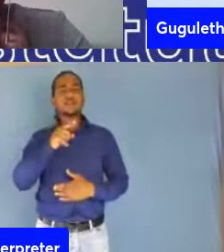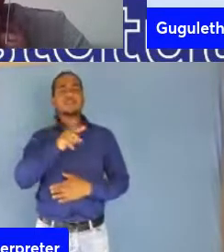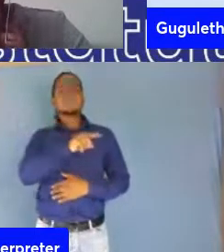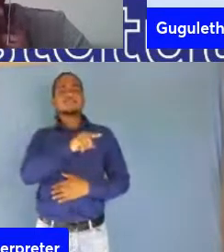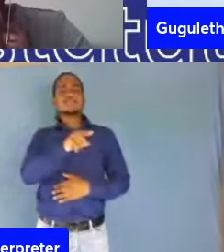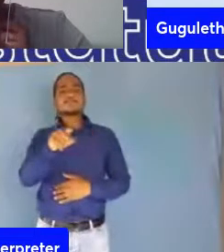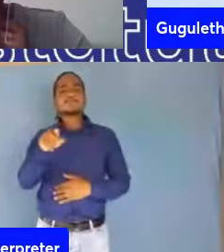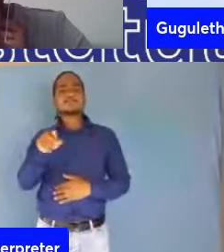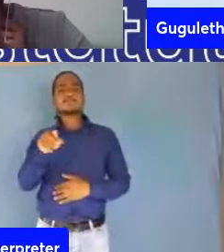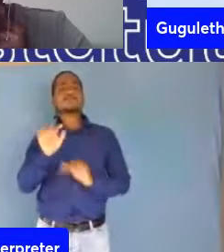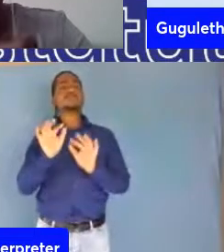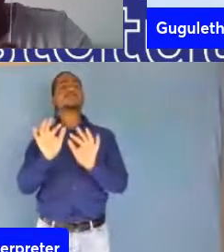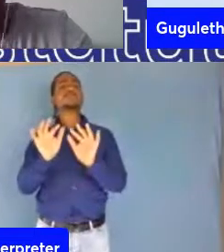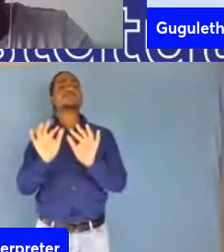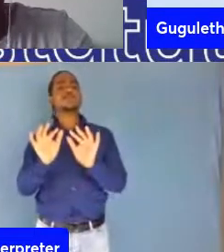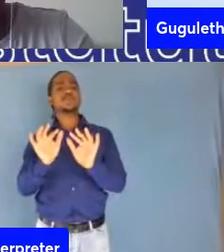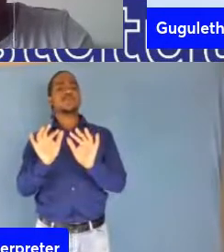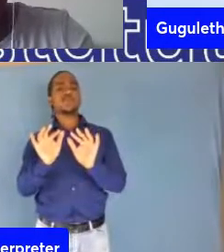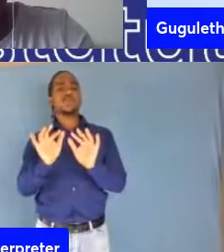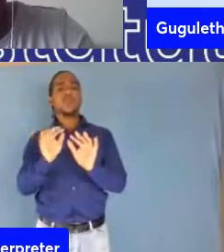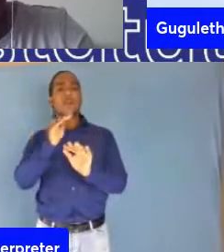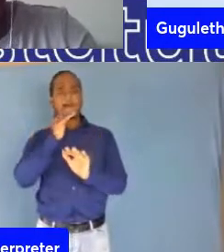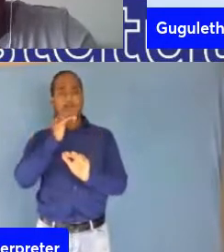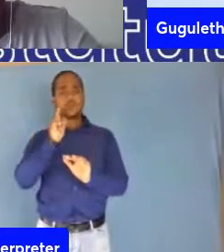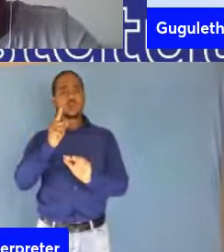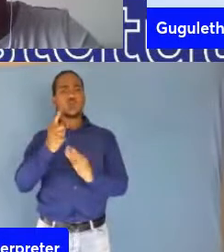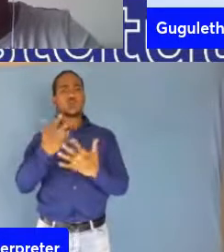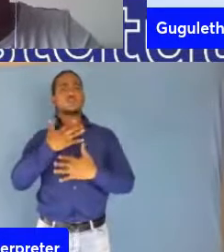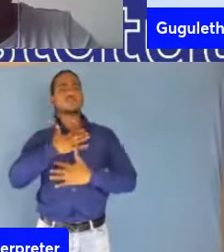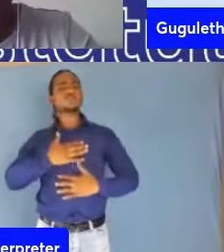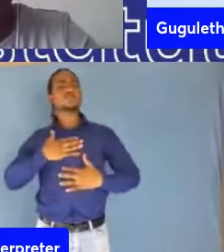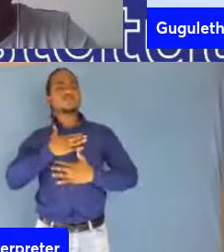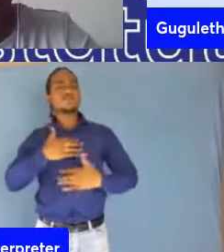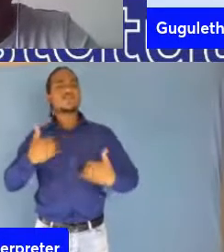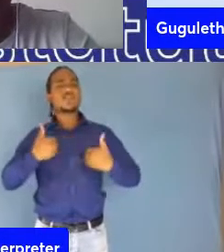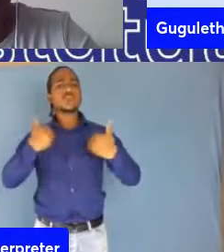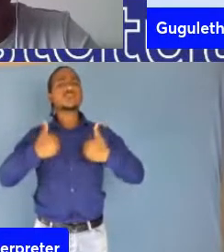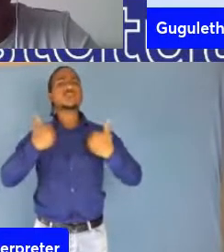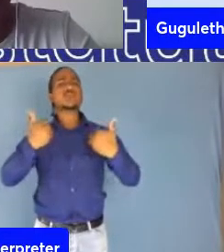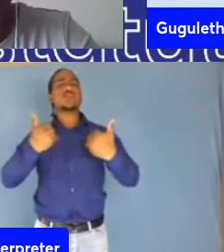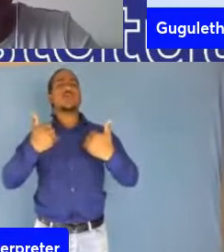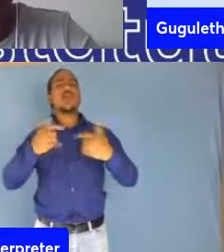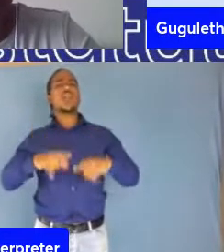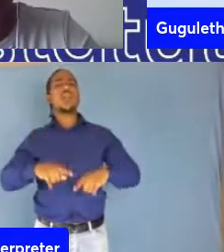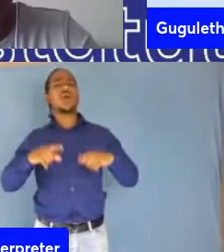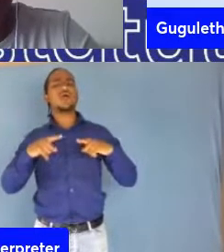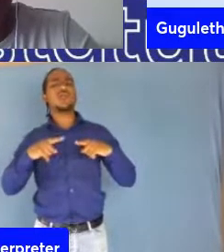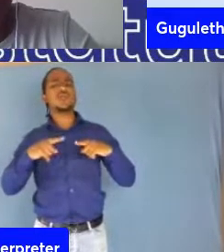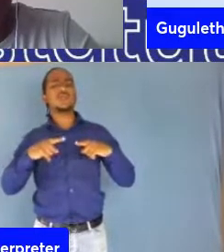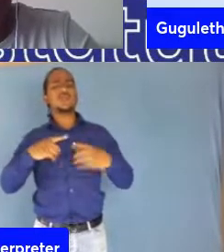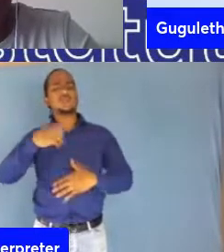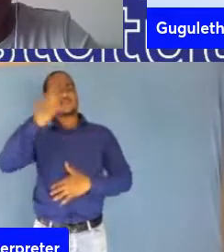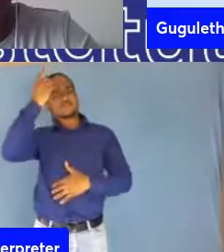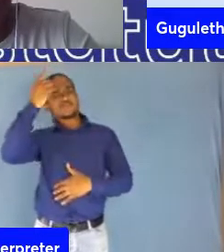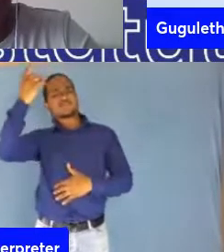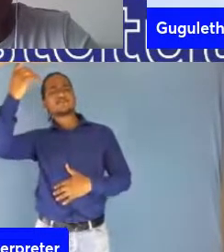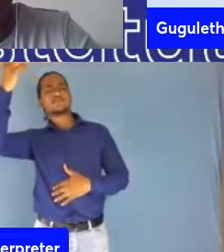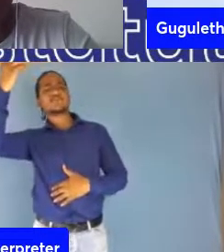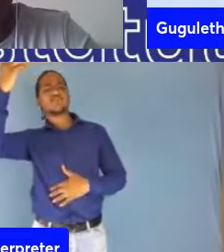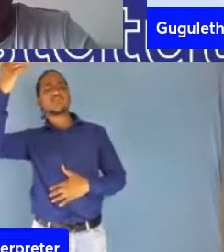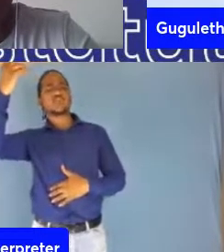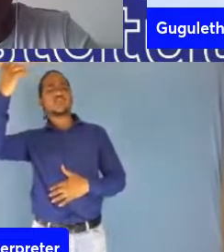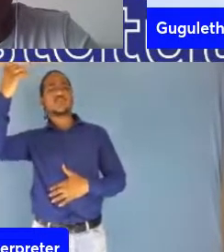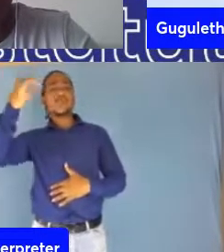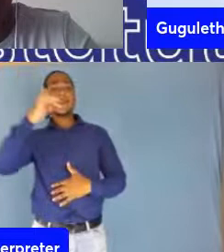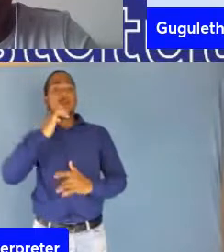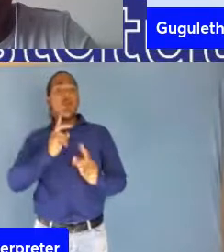who who should be enjoying life, who should be dreaming about what they want to be. Psychologically, teenagers are